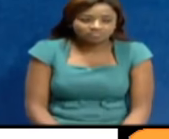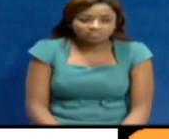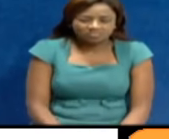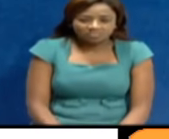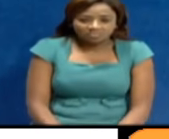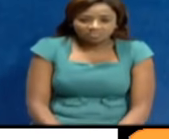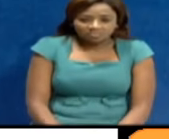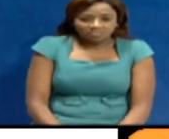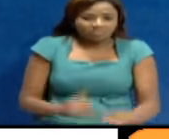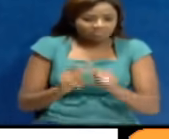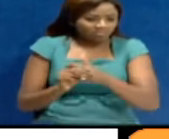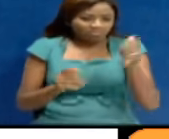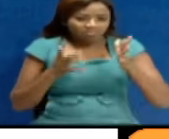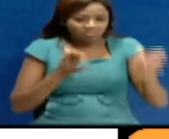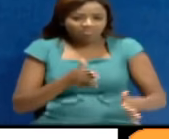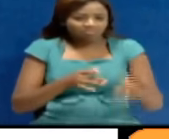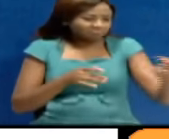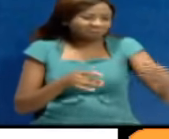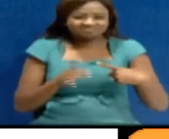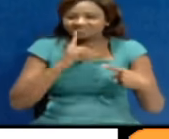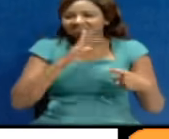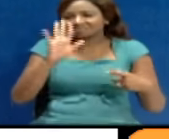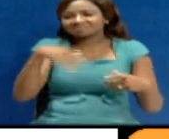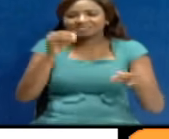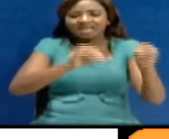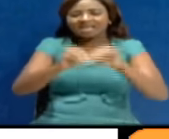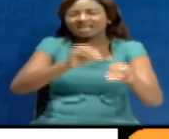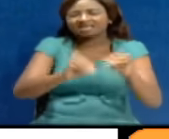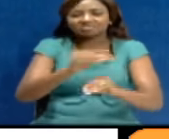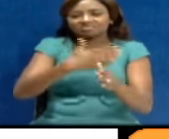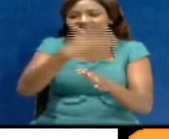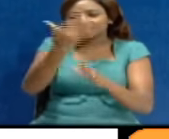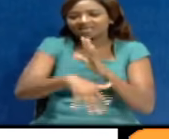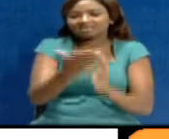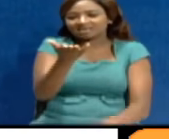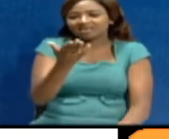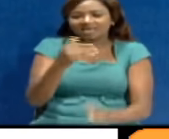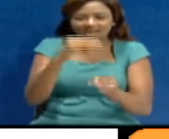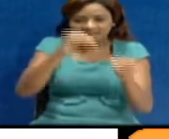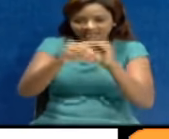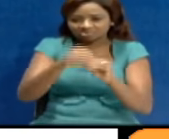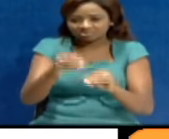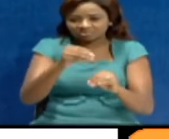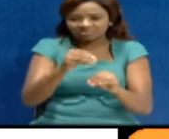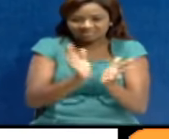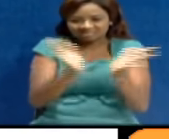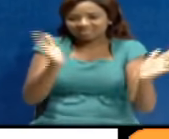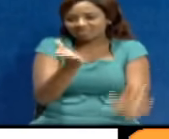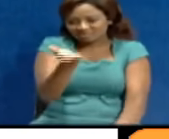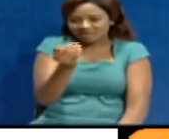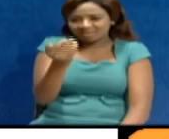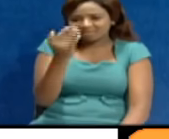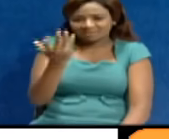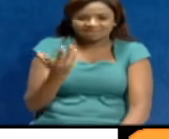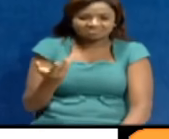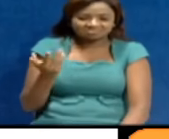viewer wonders, we're just a few months away from the end of the second term of Jubilee. Really, what has been achieved? That's